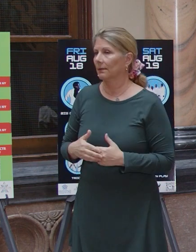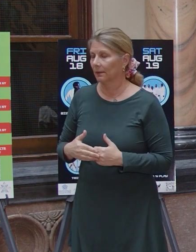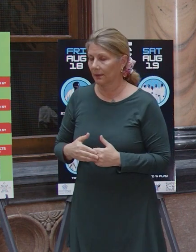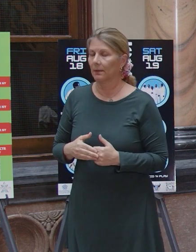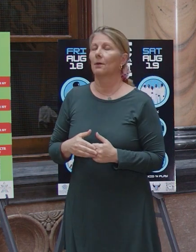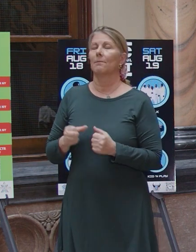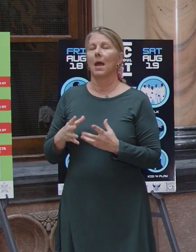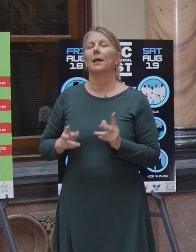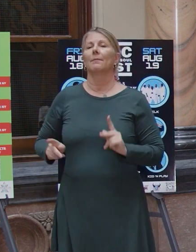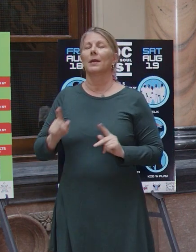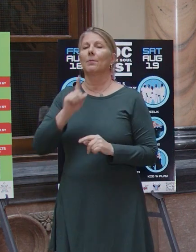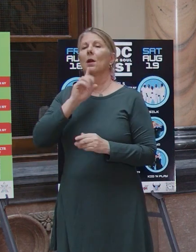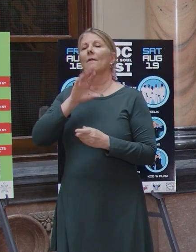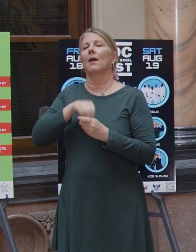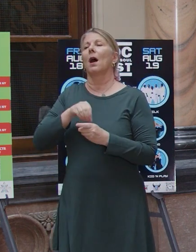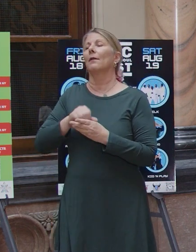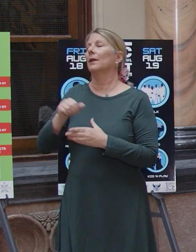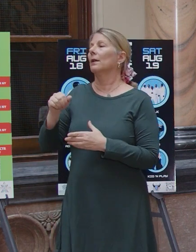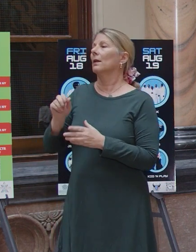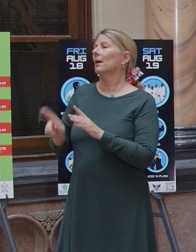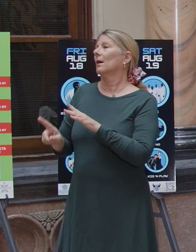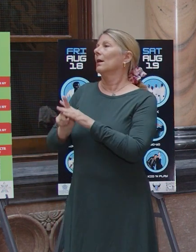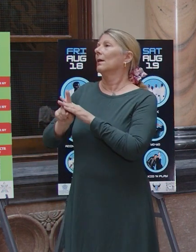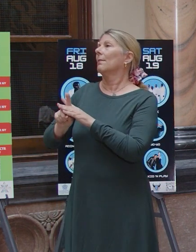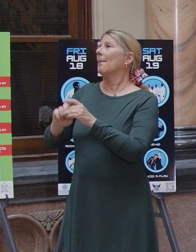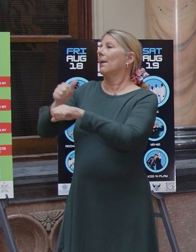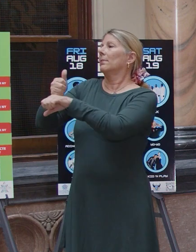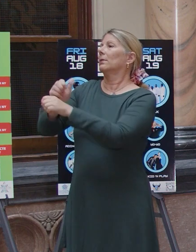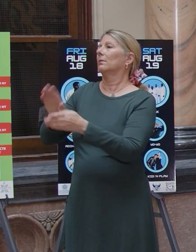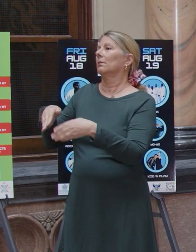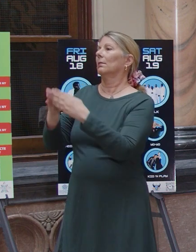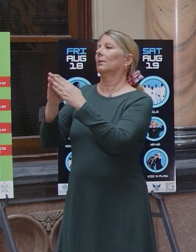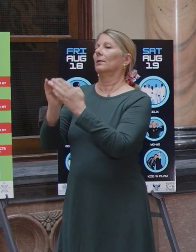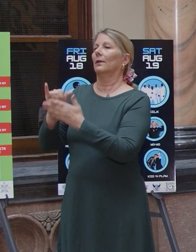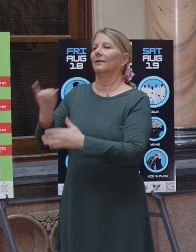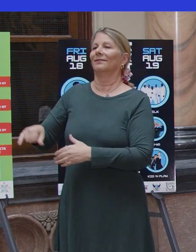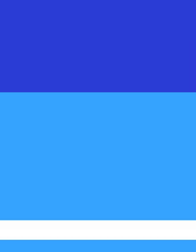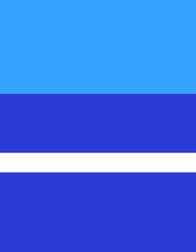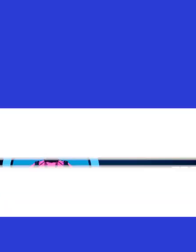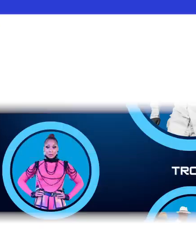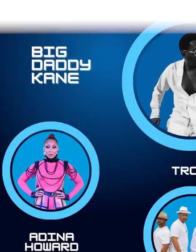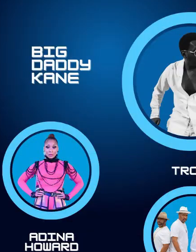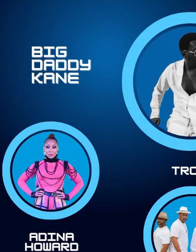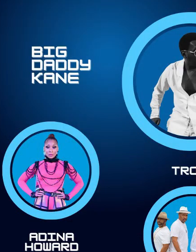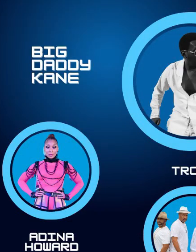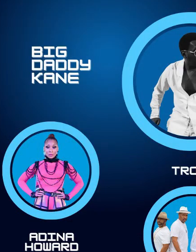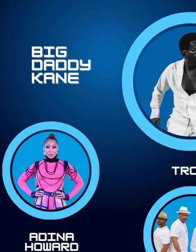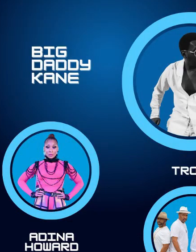are involved in these pop-ups. Anything else on Rock Summer Soul? Okay, great.